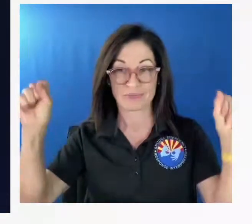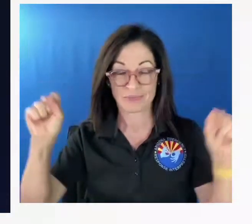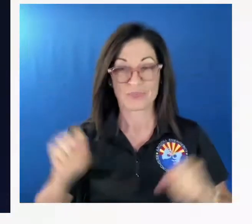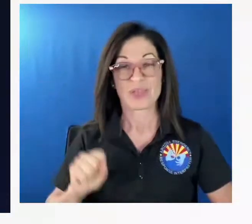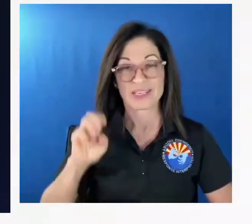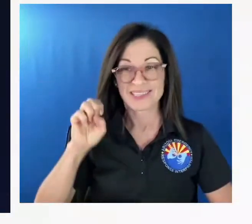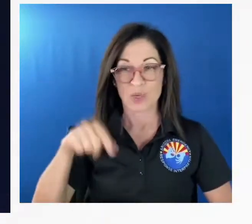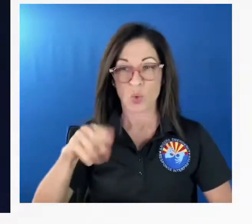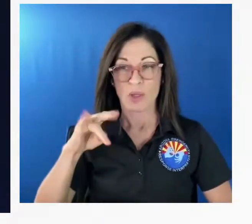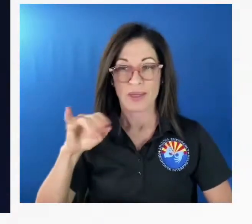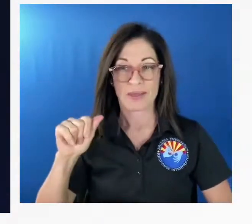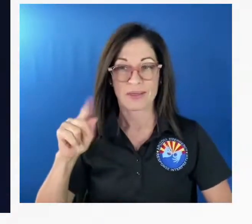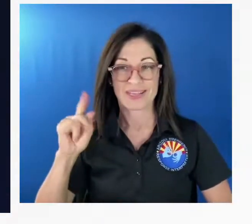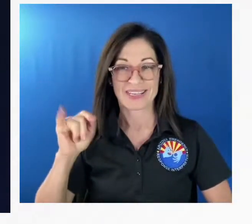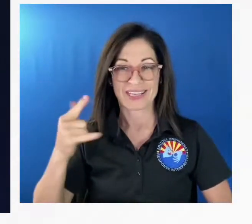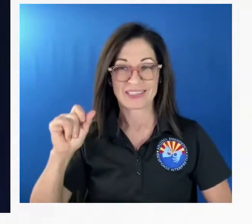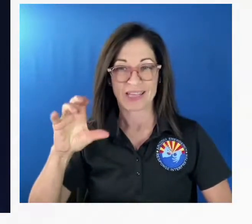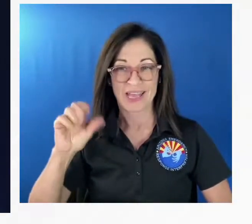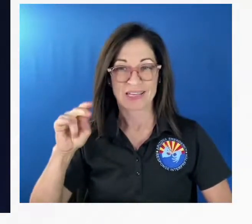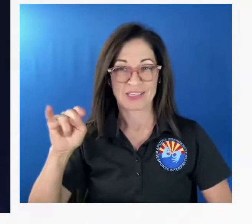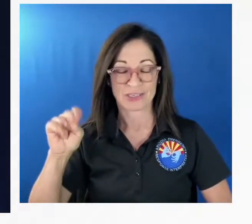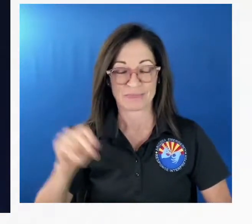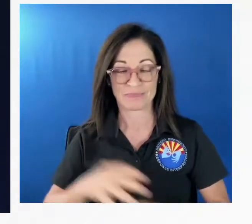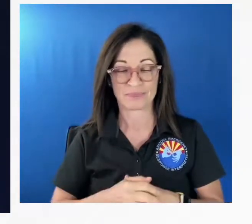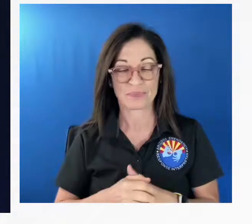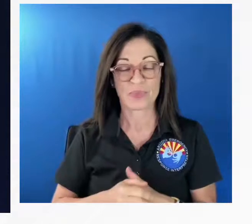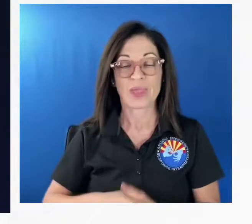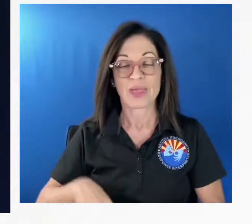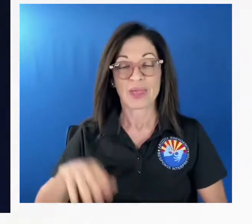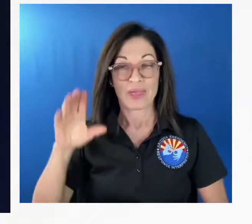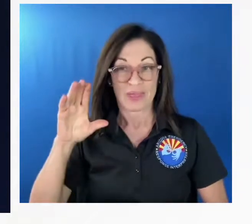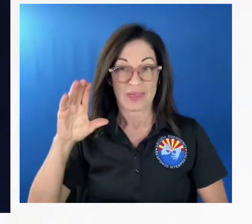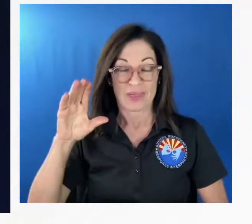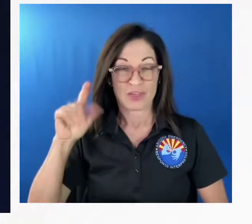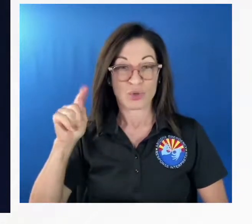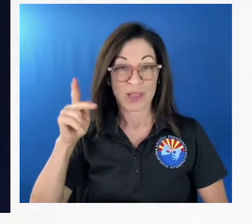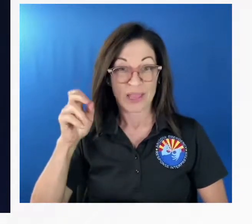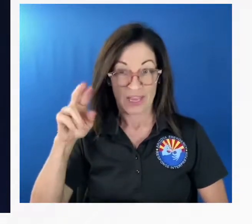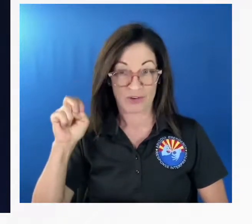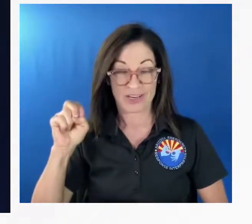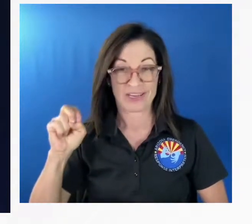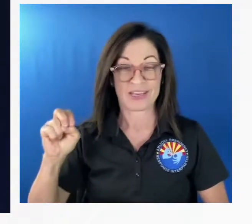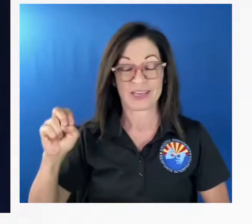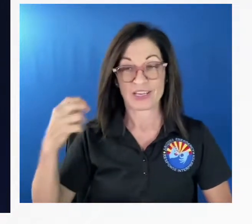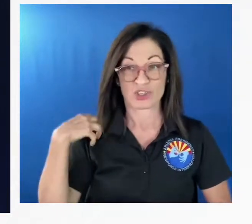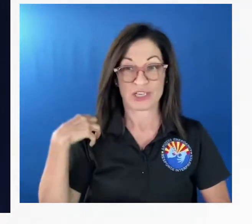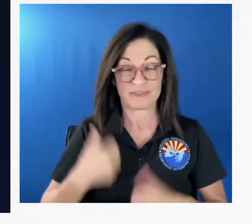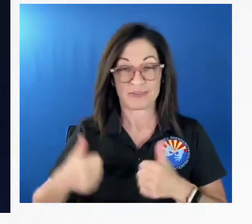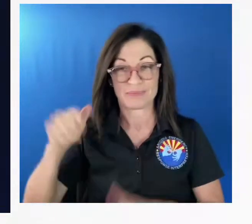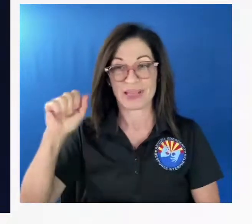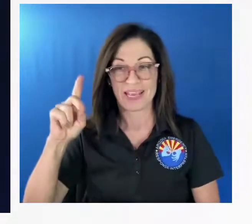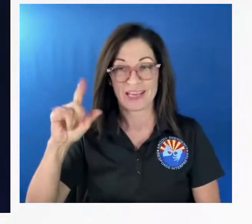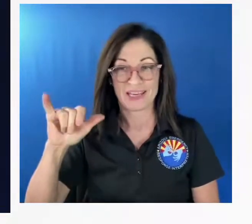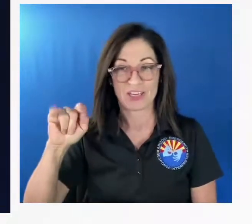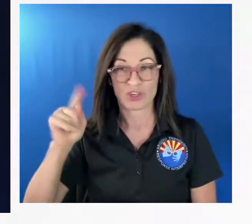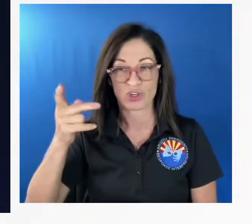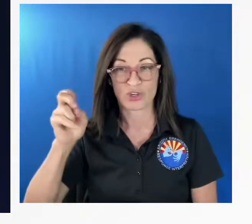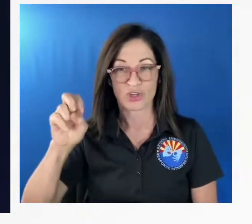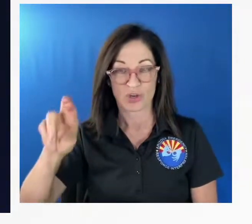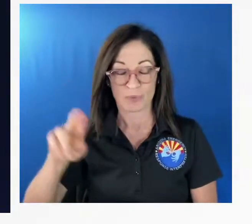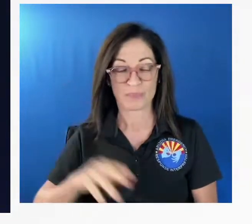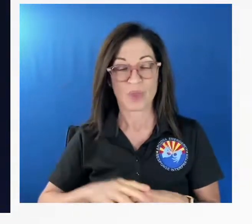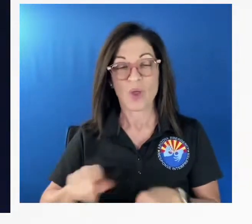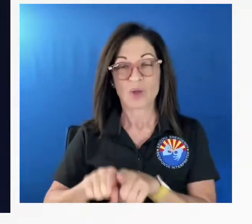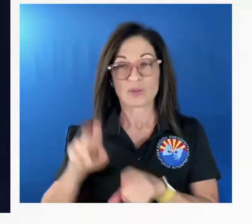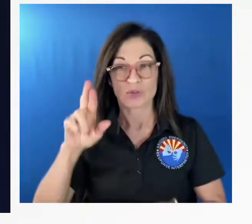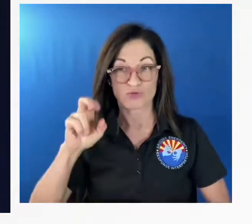Park, CAL FIRE Tulare Unit Chief, Andy Turner. We'll get an operational update from our Ops Chief, Rick Dackhouse.